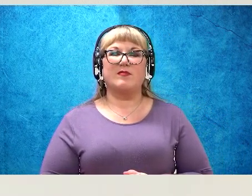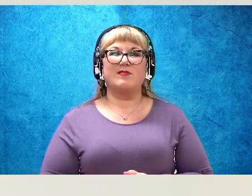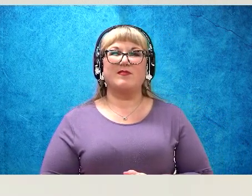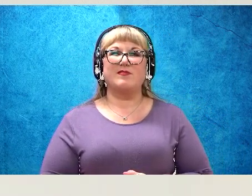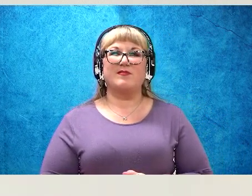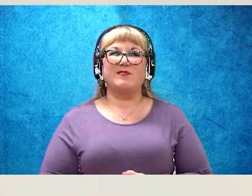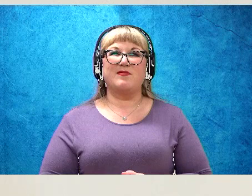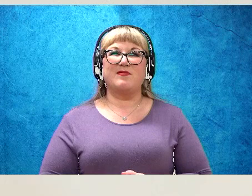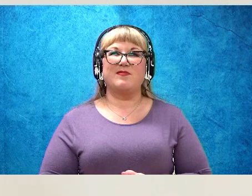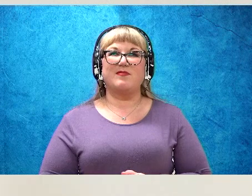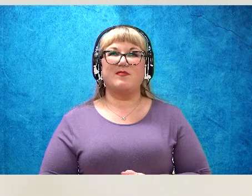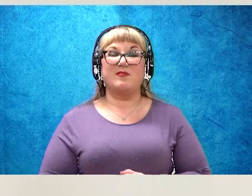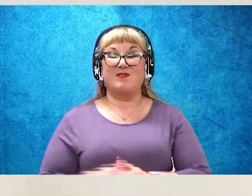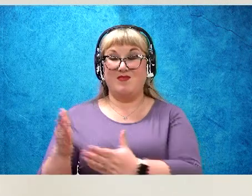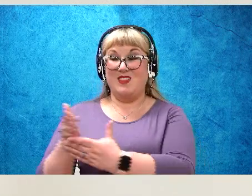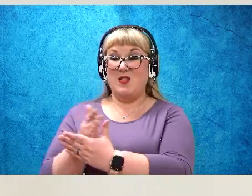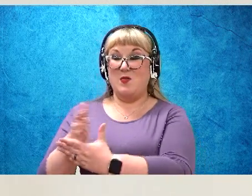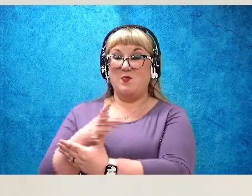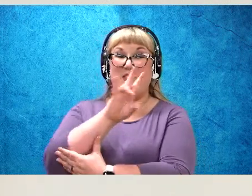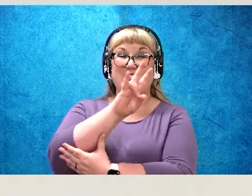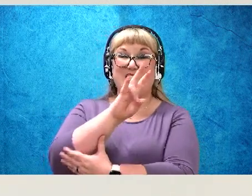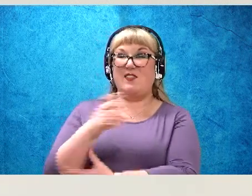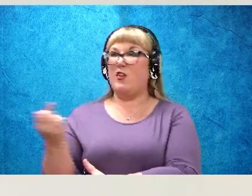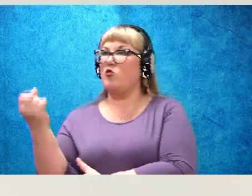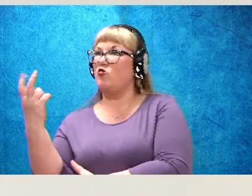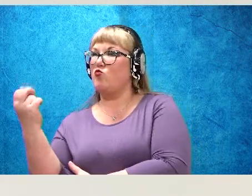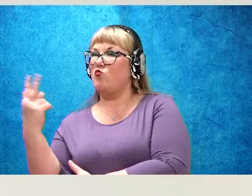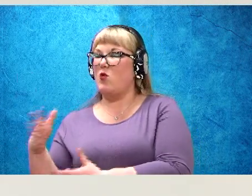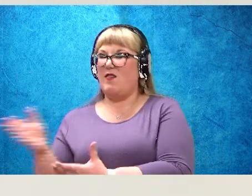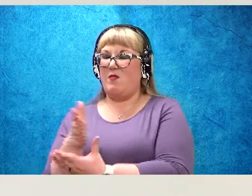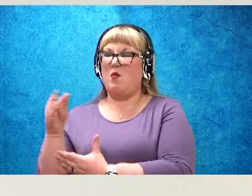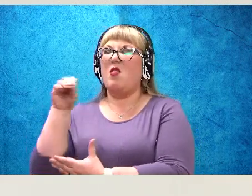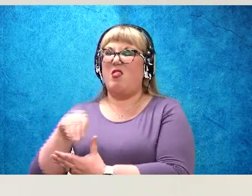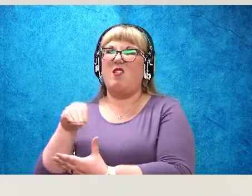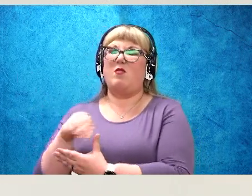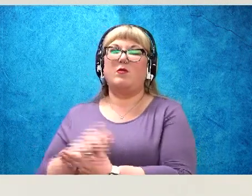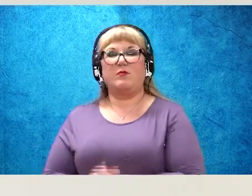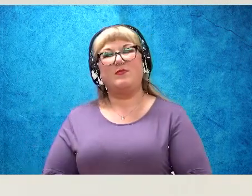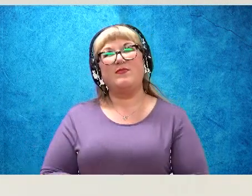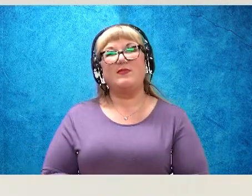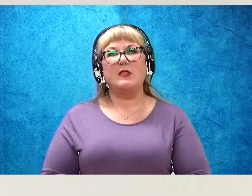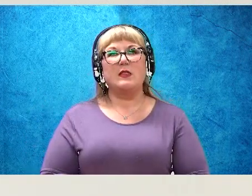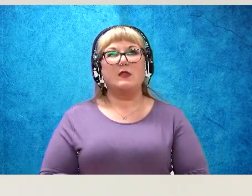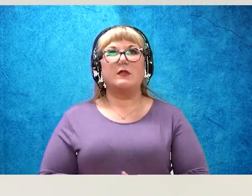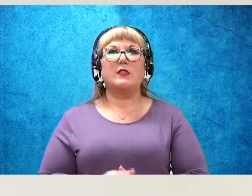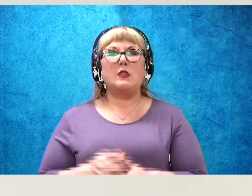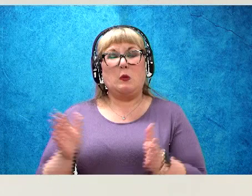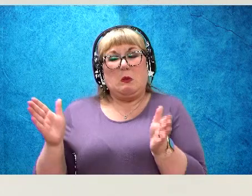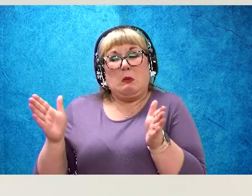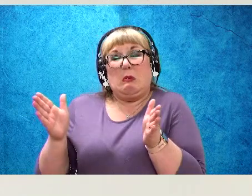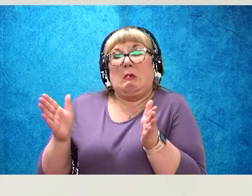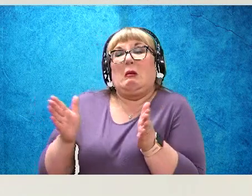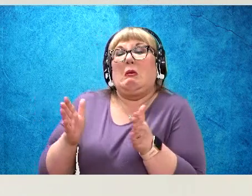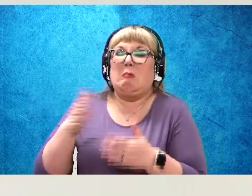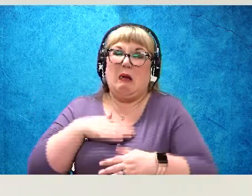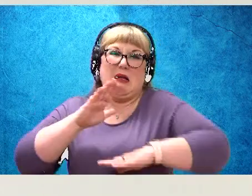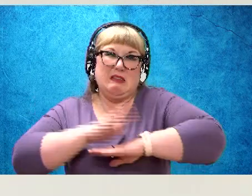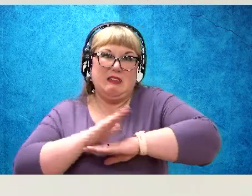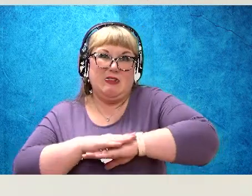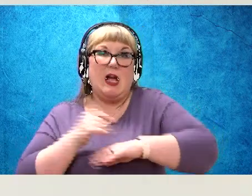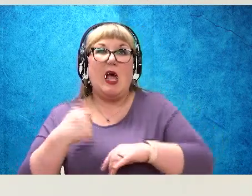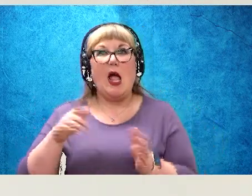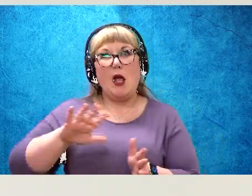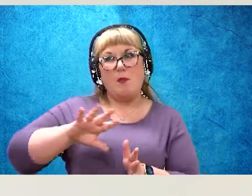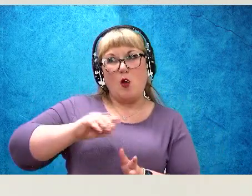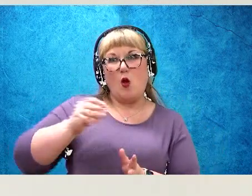That's right. Let's put it between the 7 and the 12. All right, so we're getting a little squished on my table here, so I'm going to move